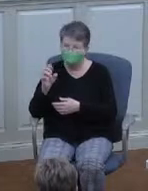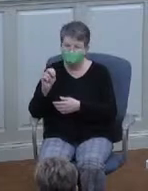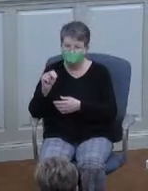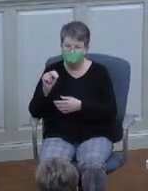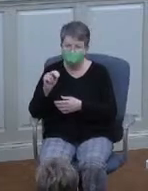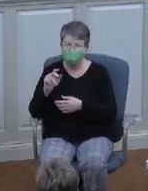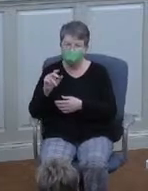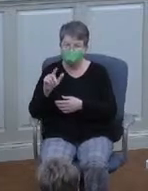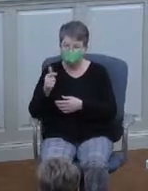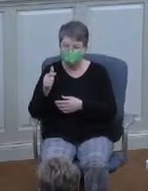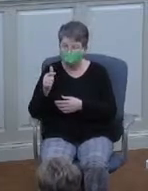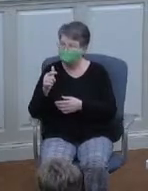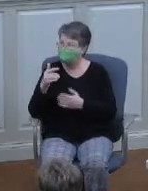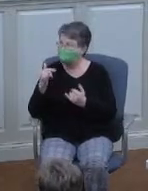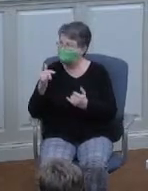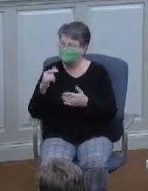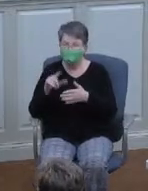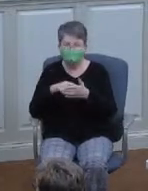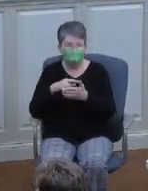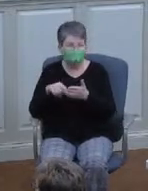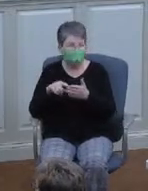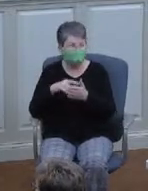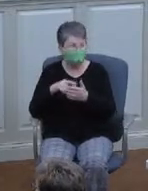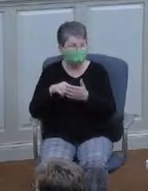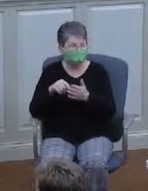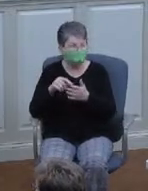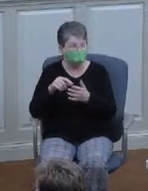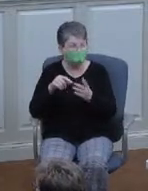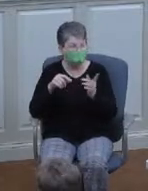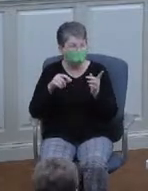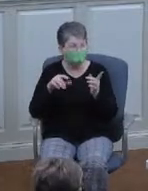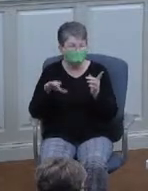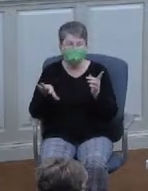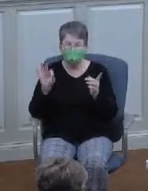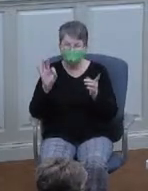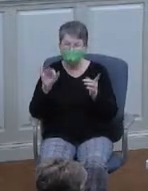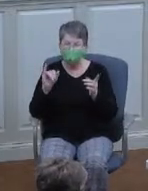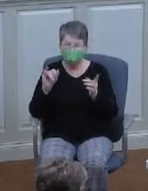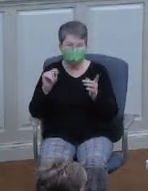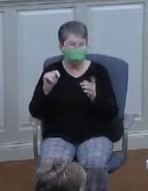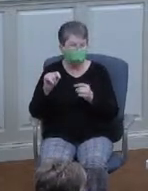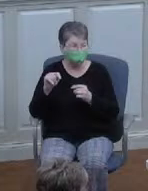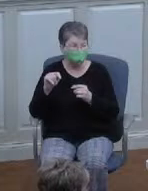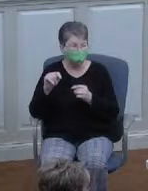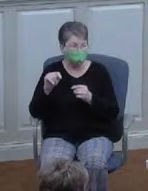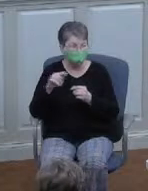or correction. So the correction is under, do you know where that is? Okay.